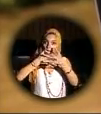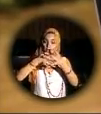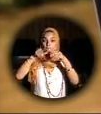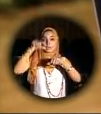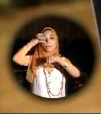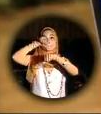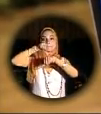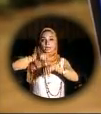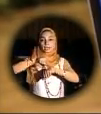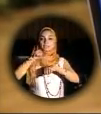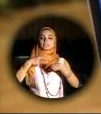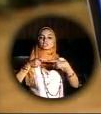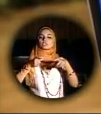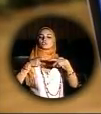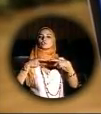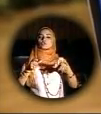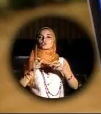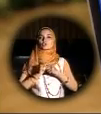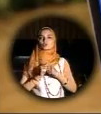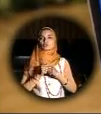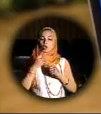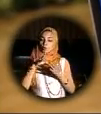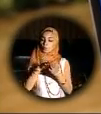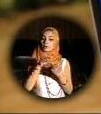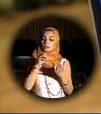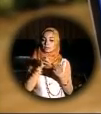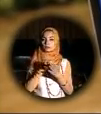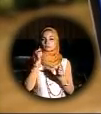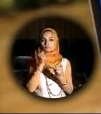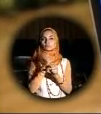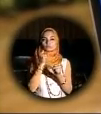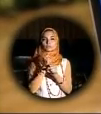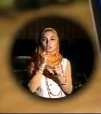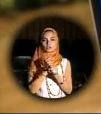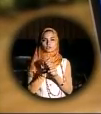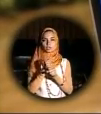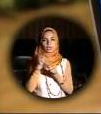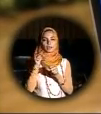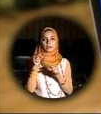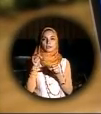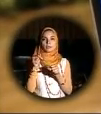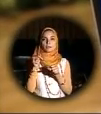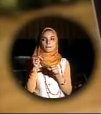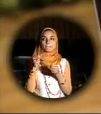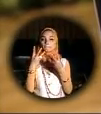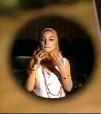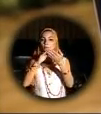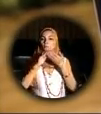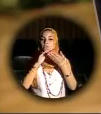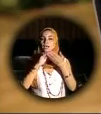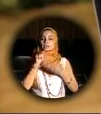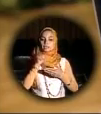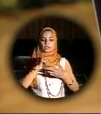of the QualiLife system gave me hope, and I started to work at the reception desk of the Institute. Right now, my days are concentrated on